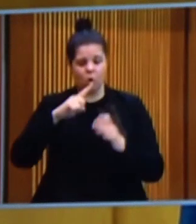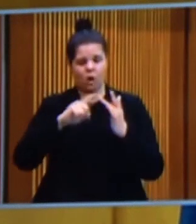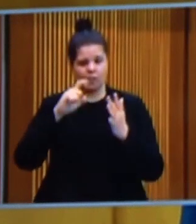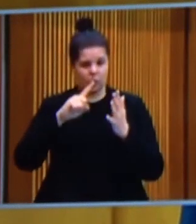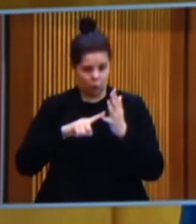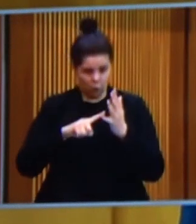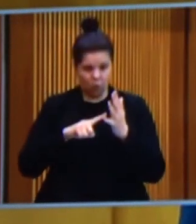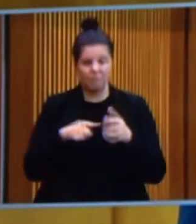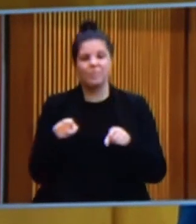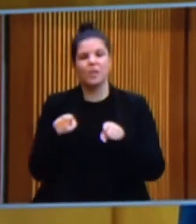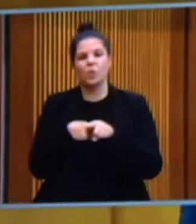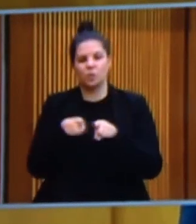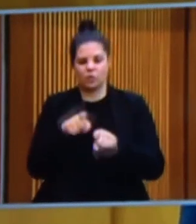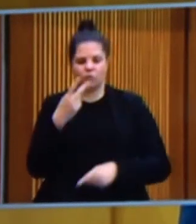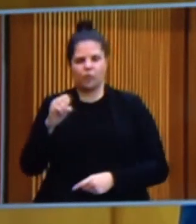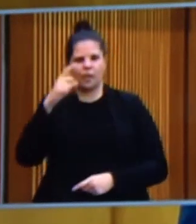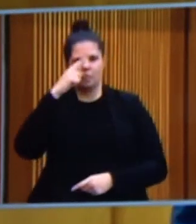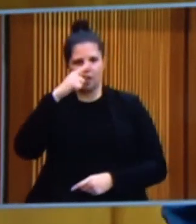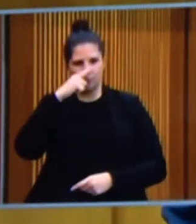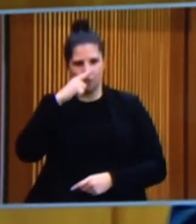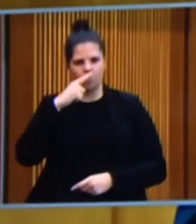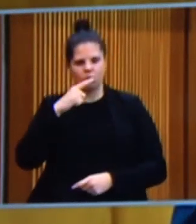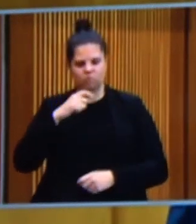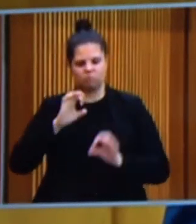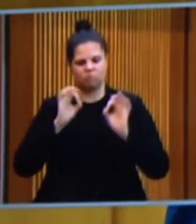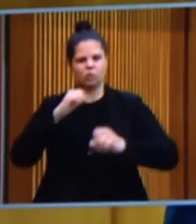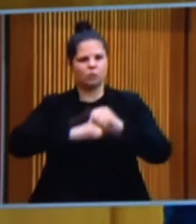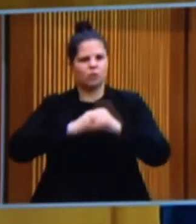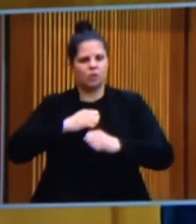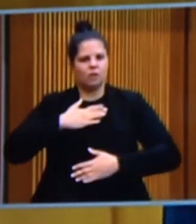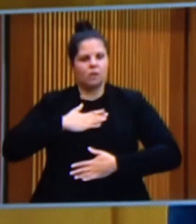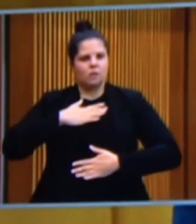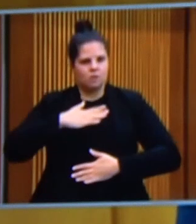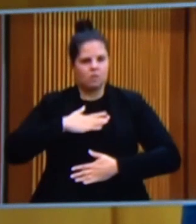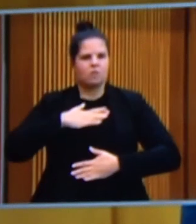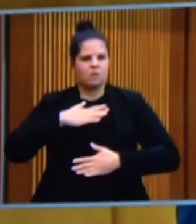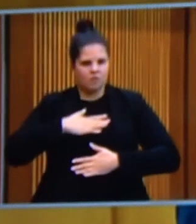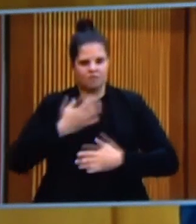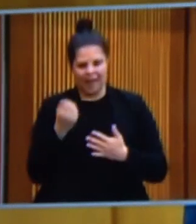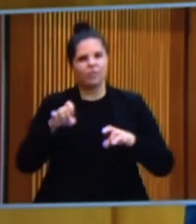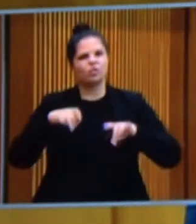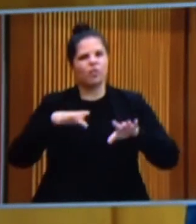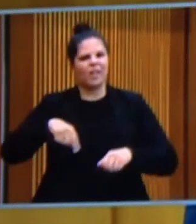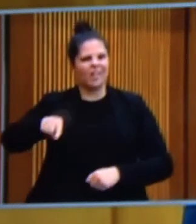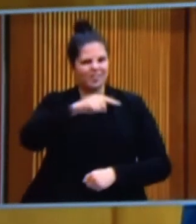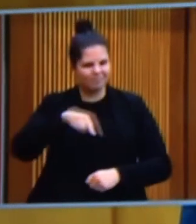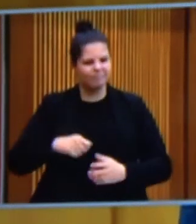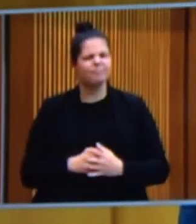20 cases on ventilators. What those figures show, coupled with the